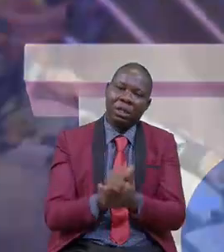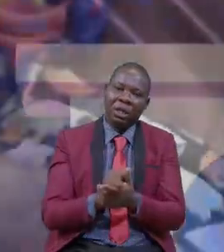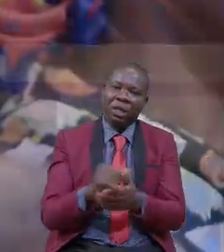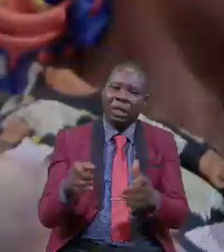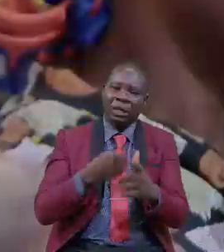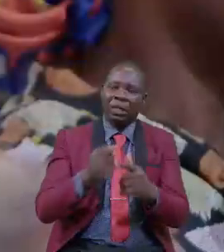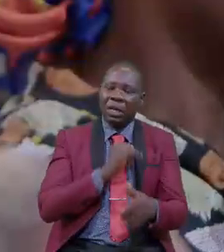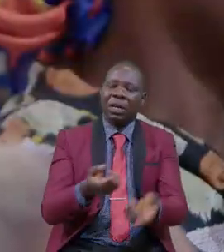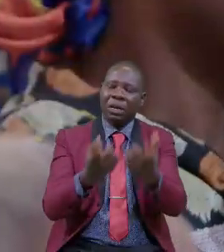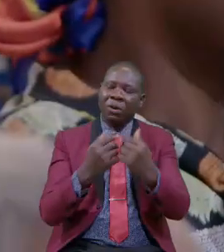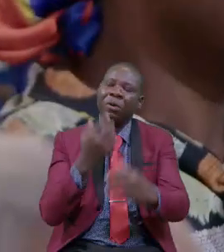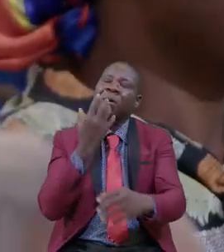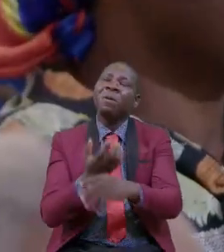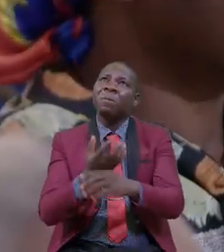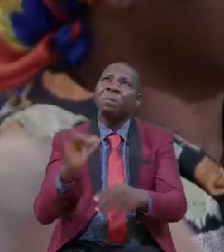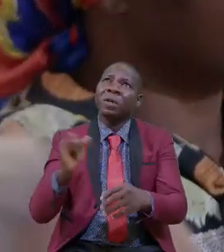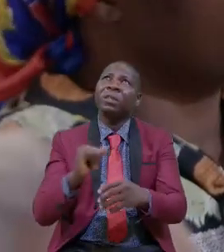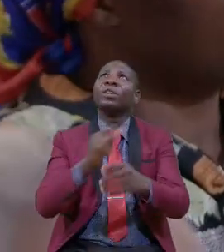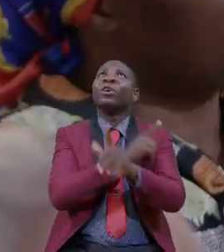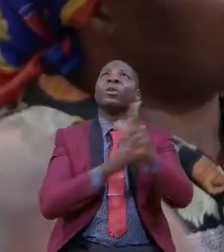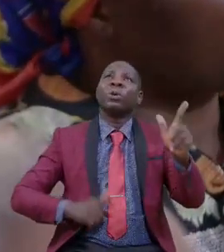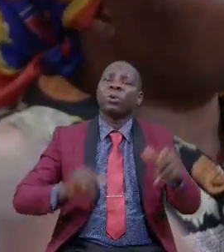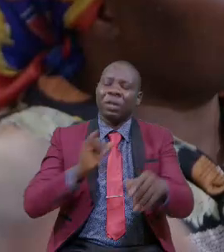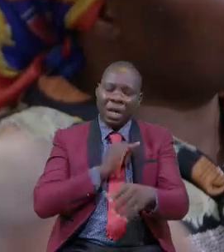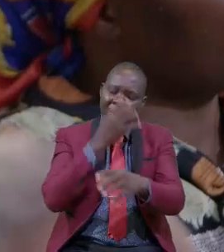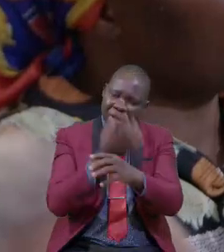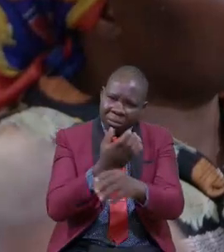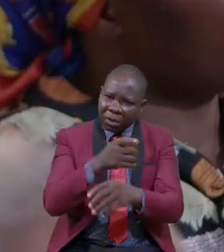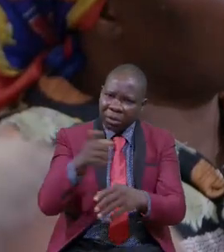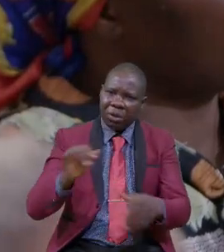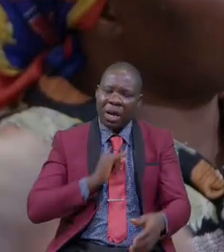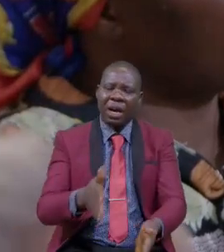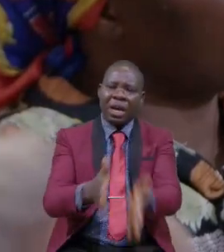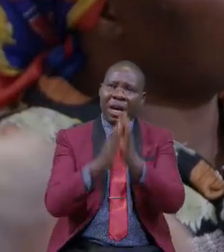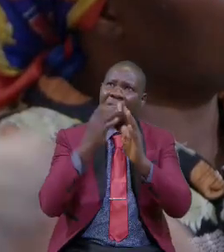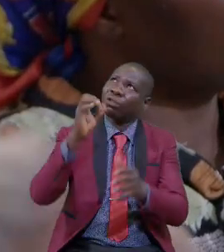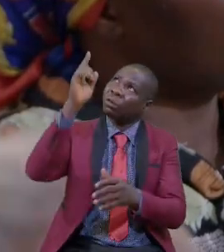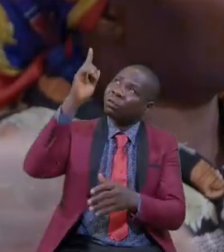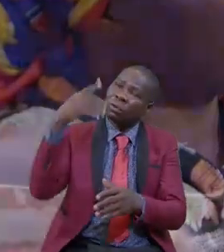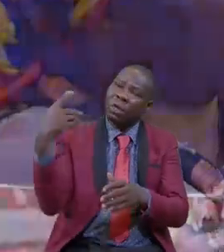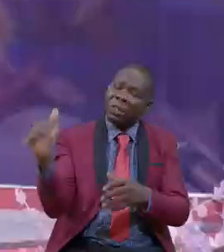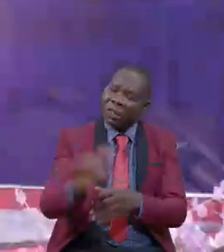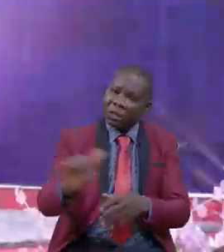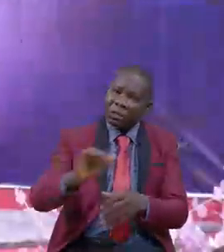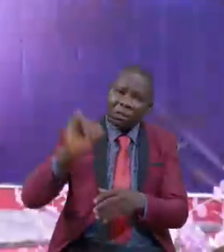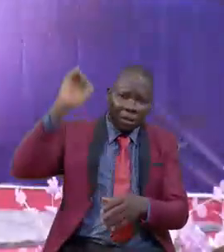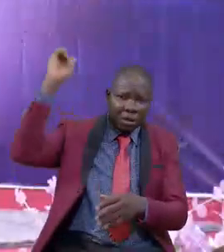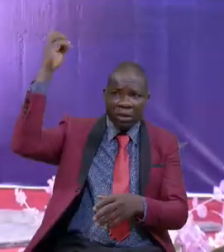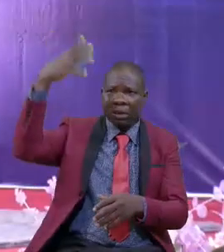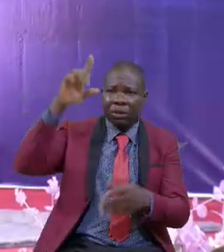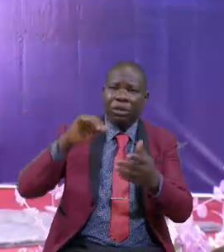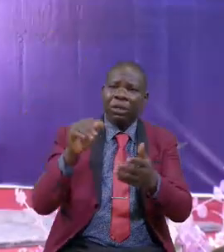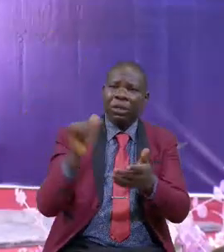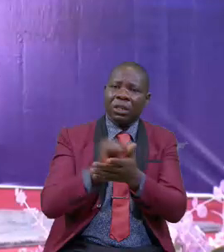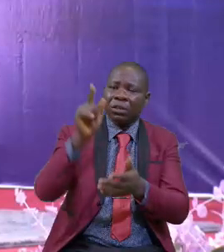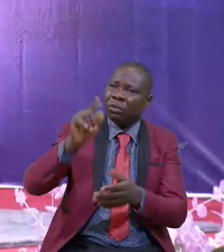saying, Lord, I beseech you, I ask of you, the same grace you've given that